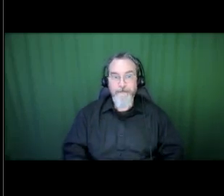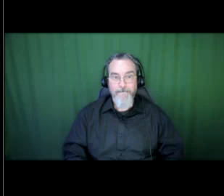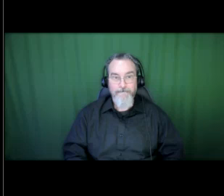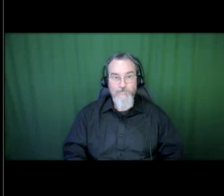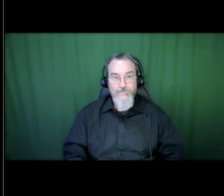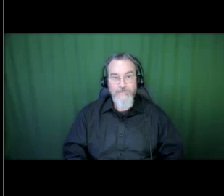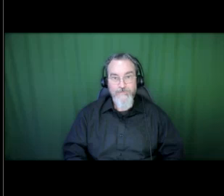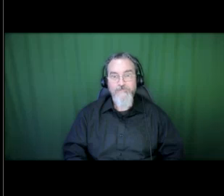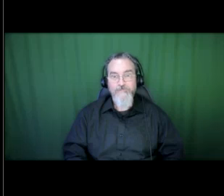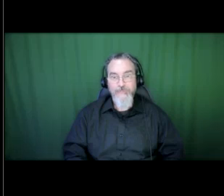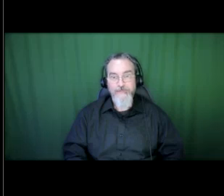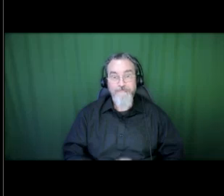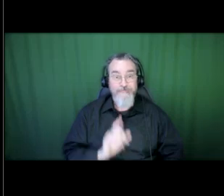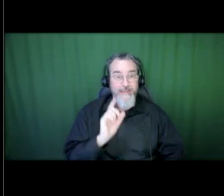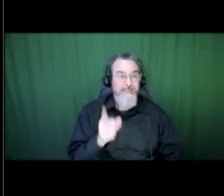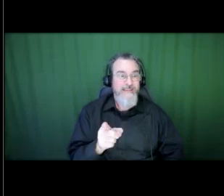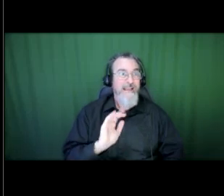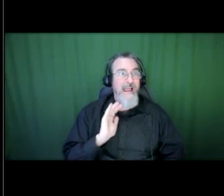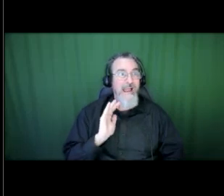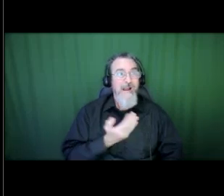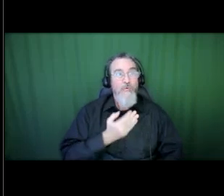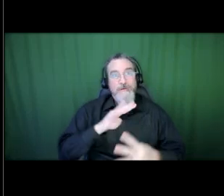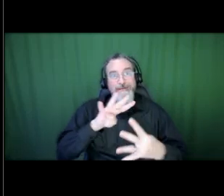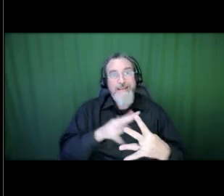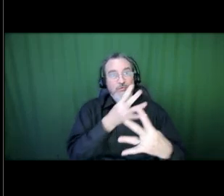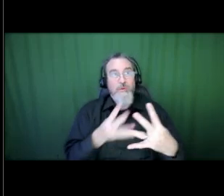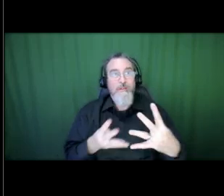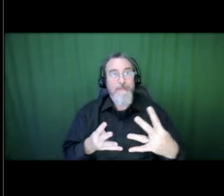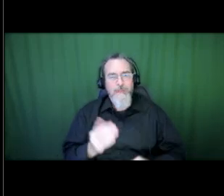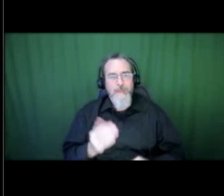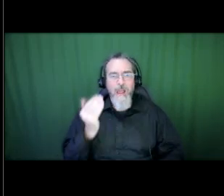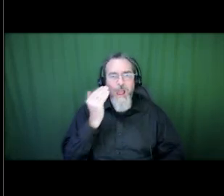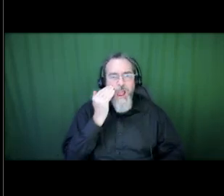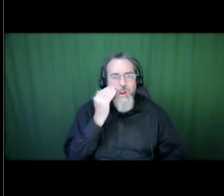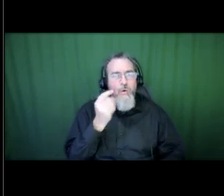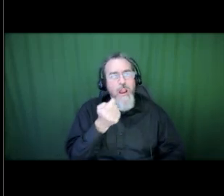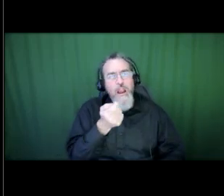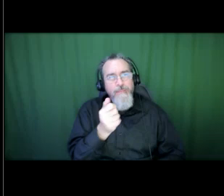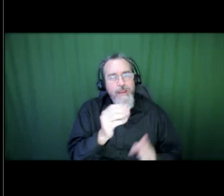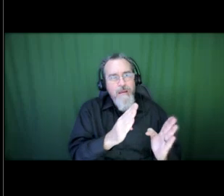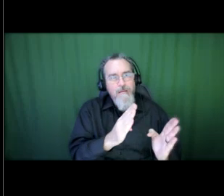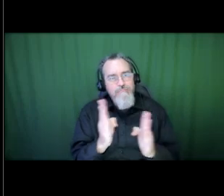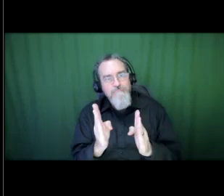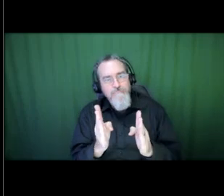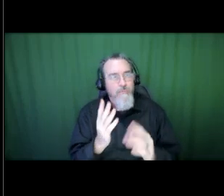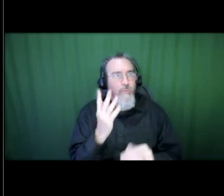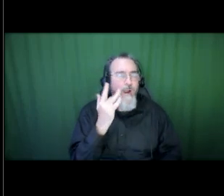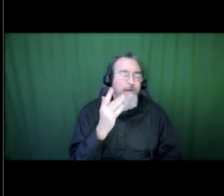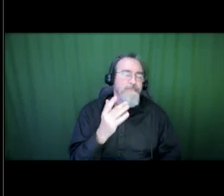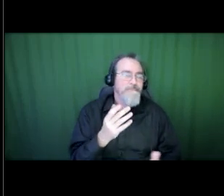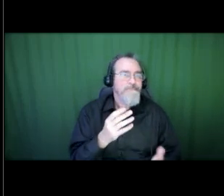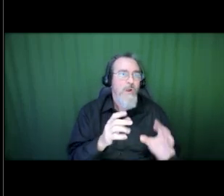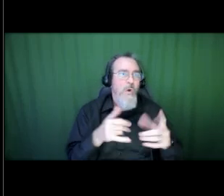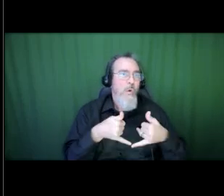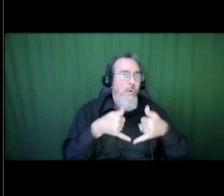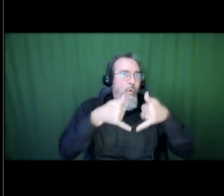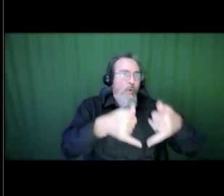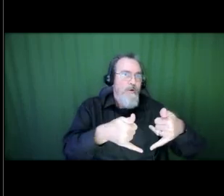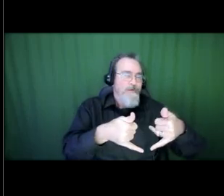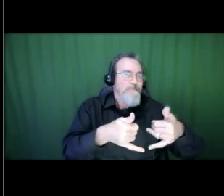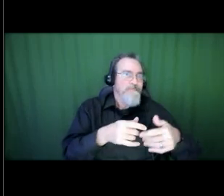This is the schedule, and I know everyone's a little bit off because we got our award notices kind of late, but we are currently in the